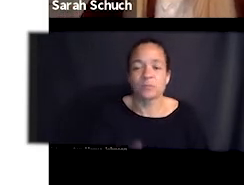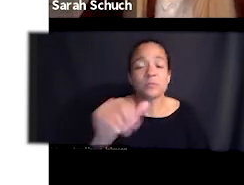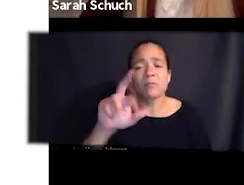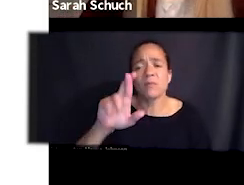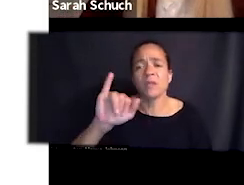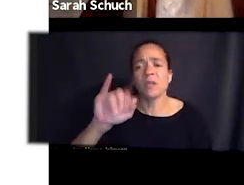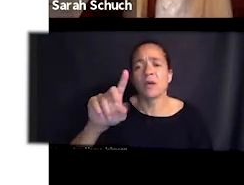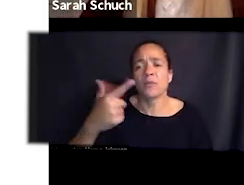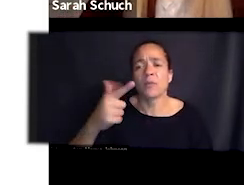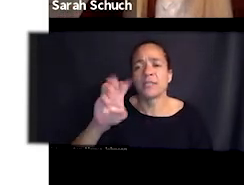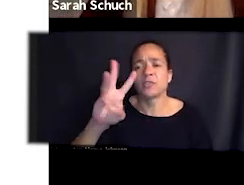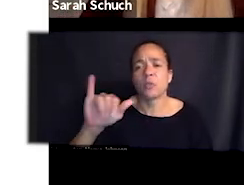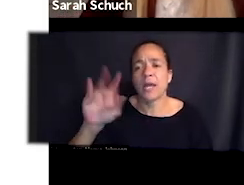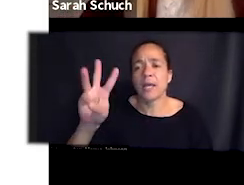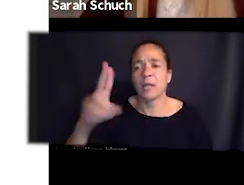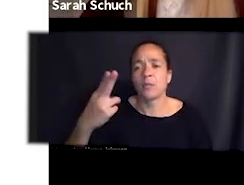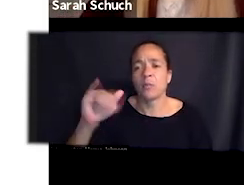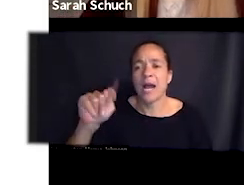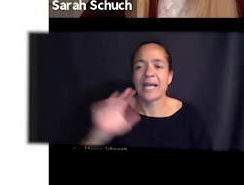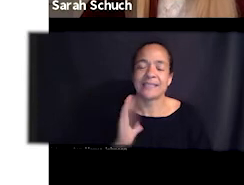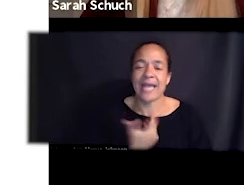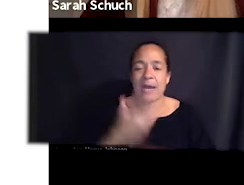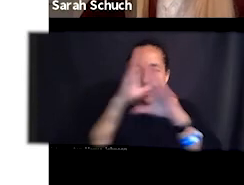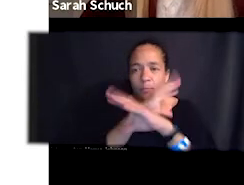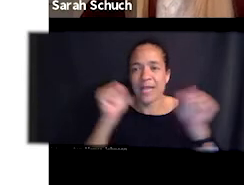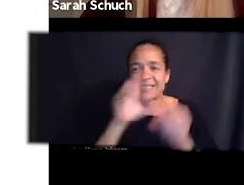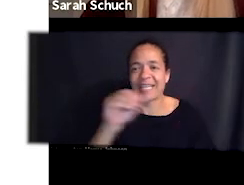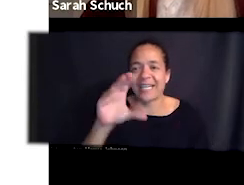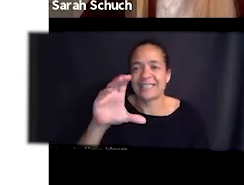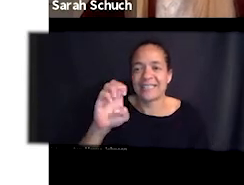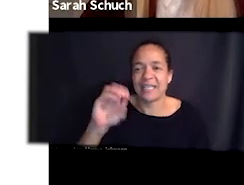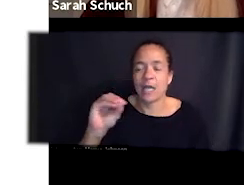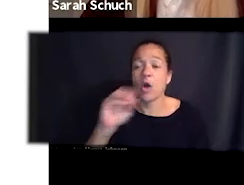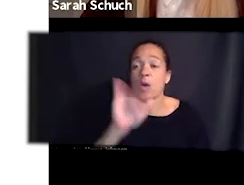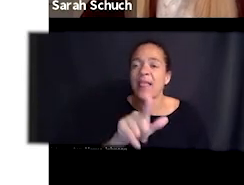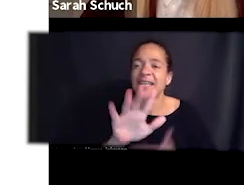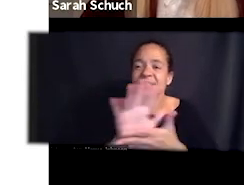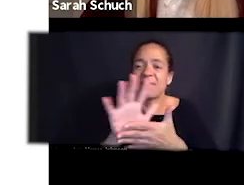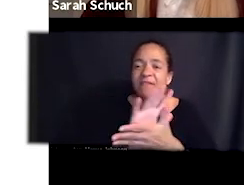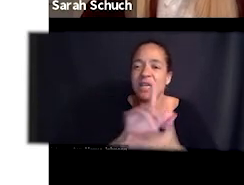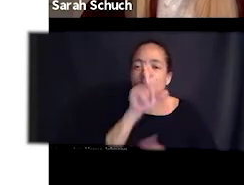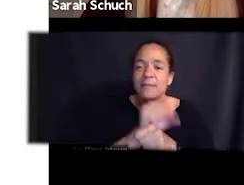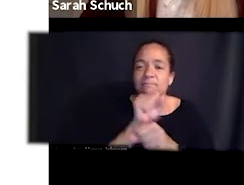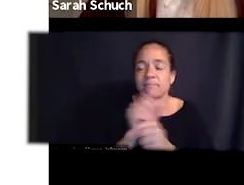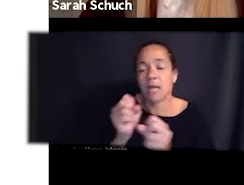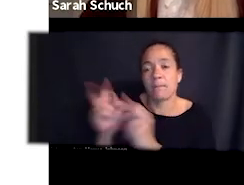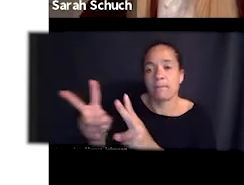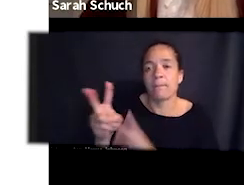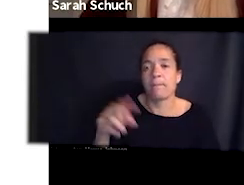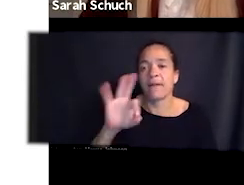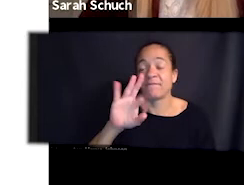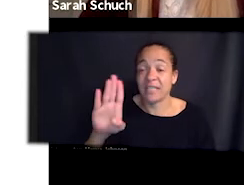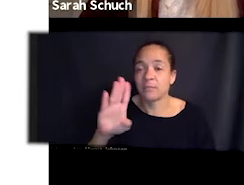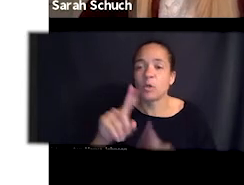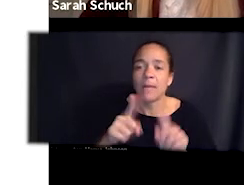and CEO. And I'm going to actually show you the video that he put on Facebook. But it does kind of showcase